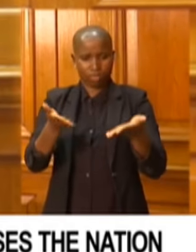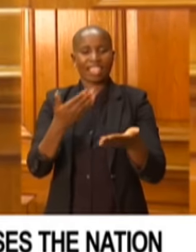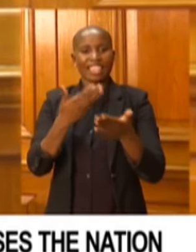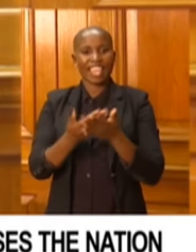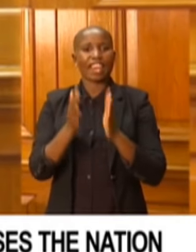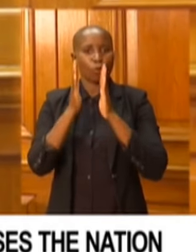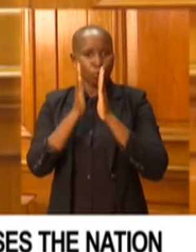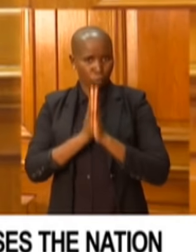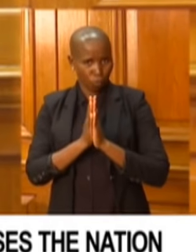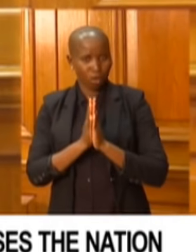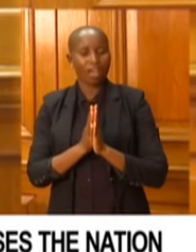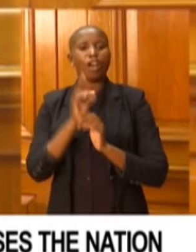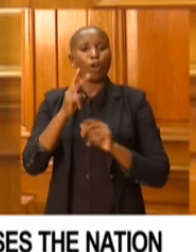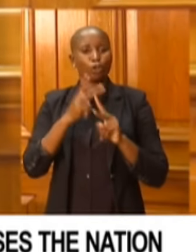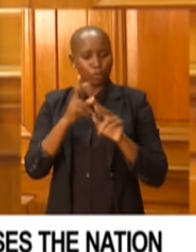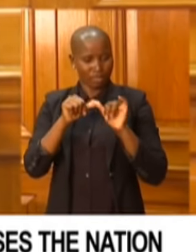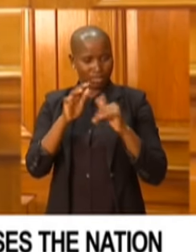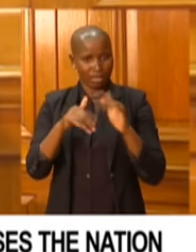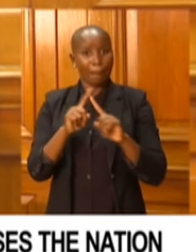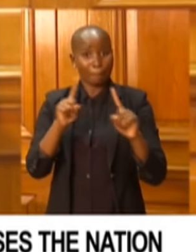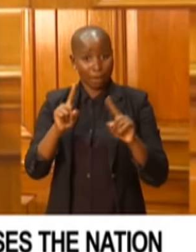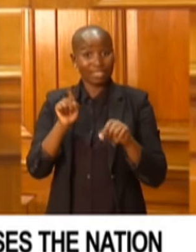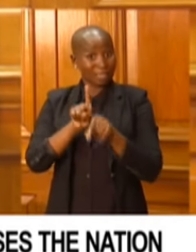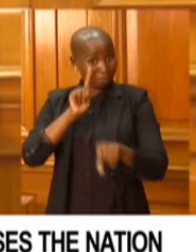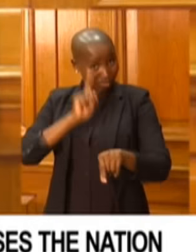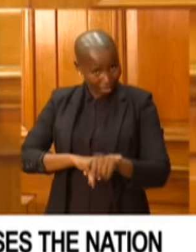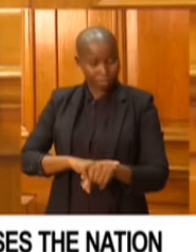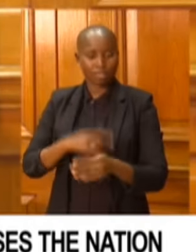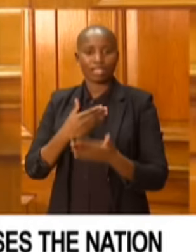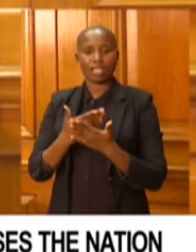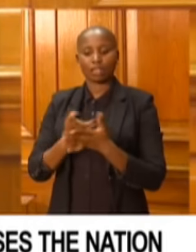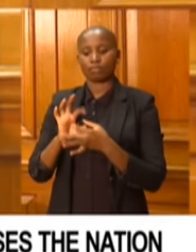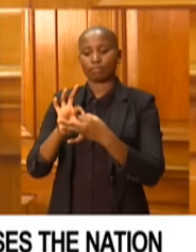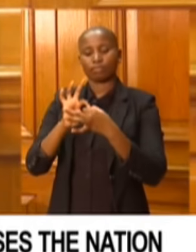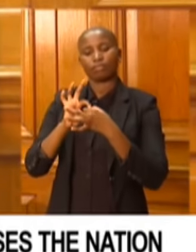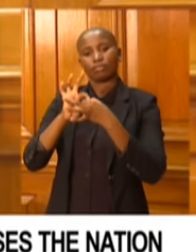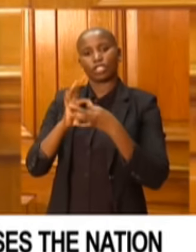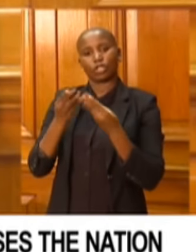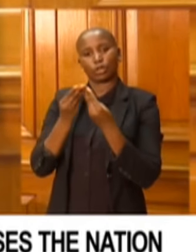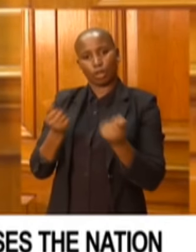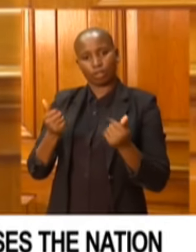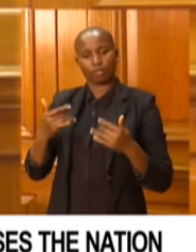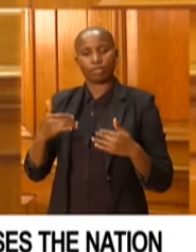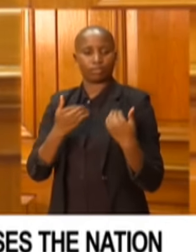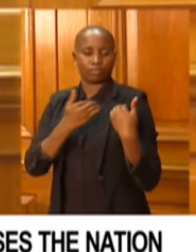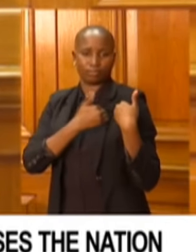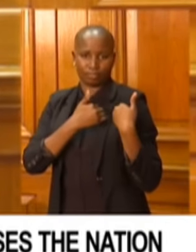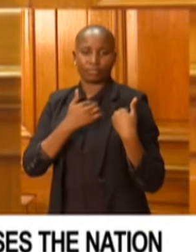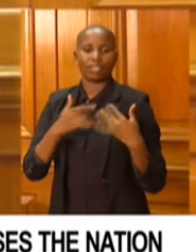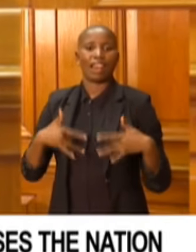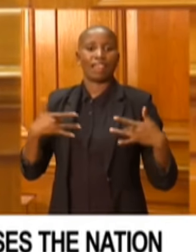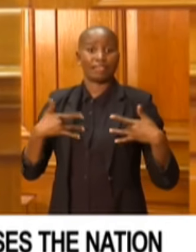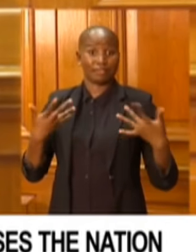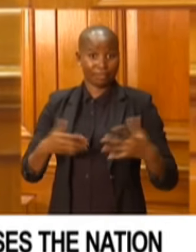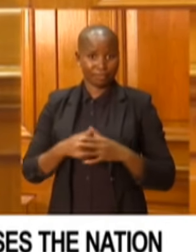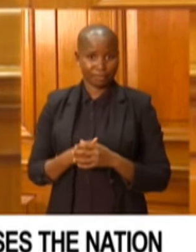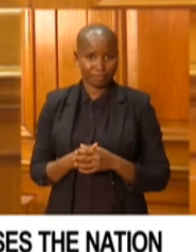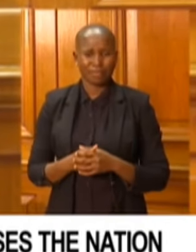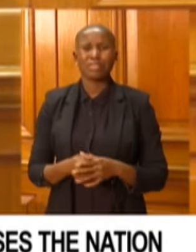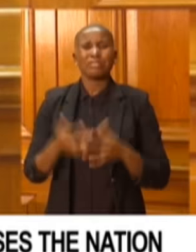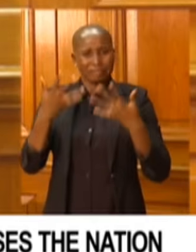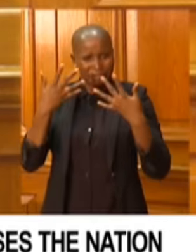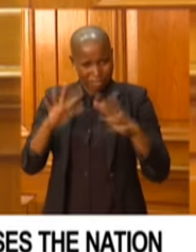congregation while working together to preserve life. We have communicated this to our